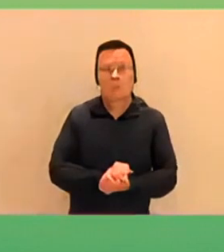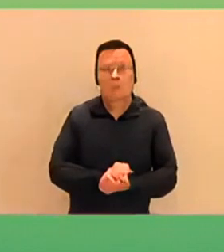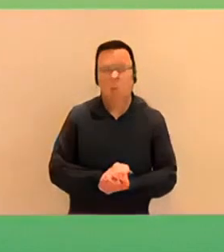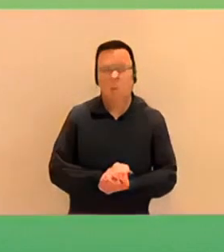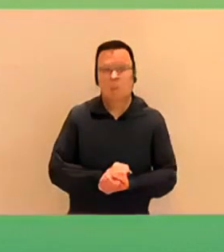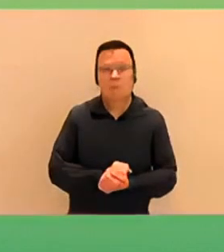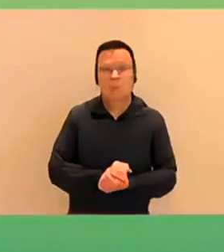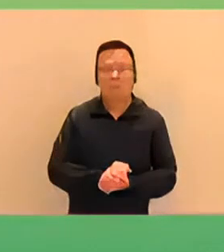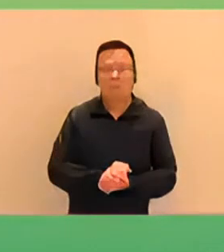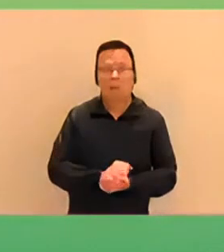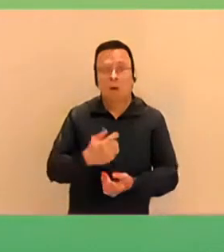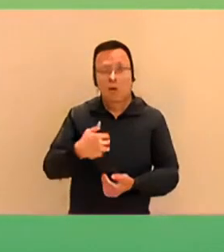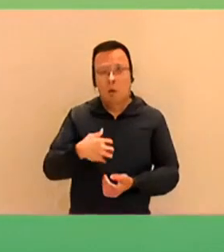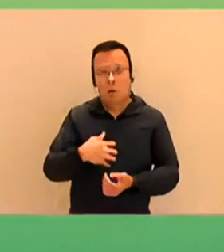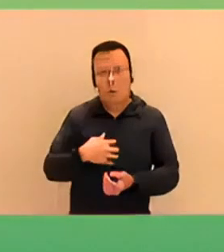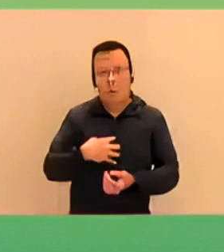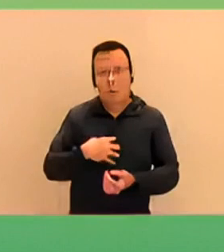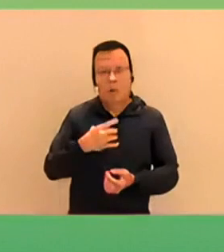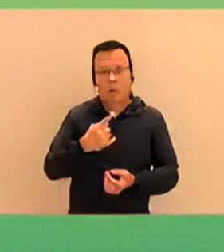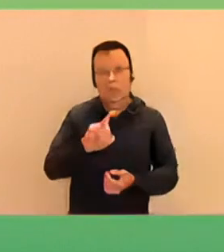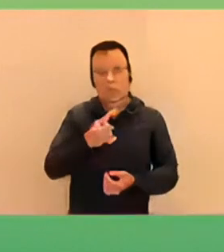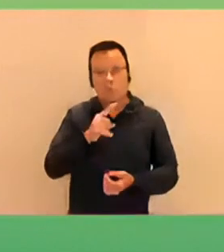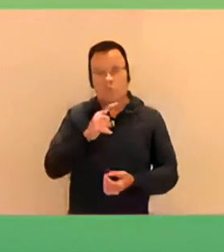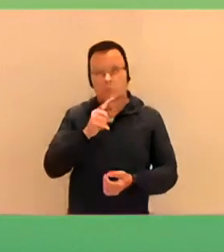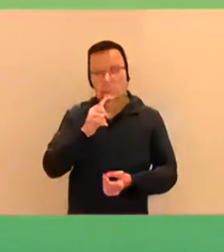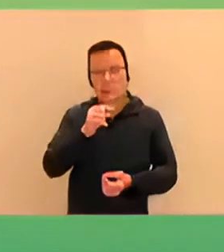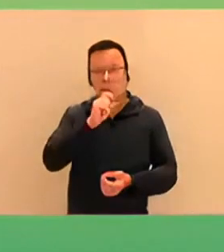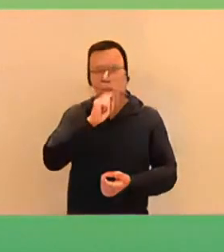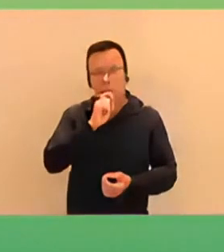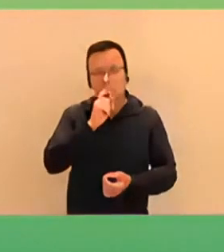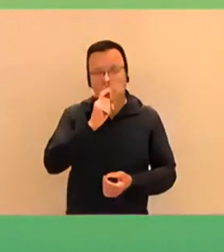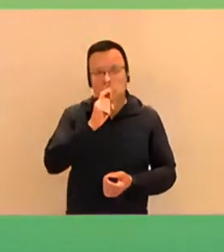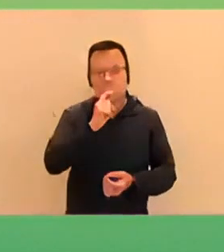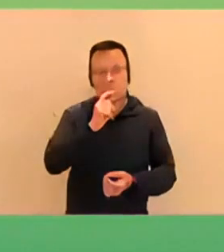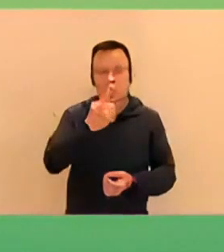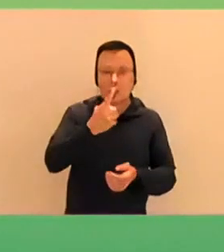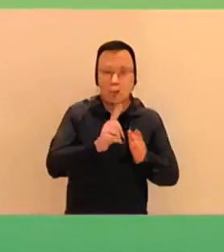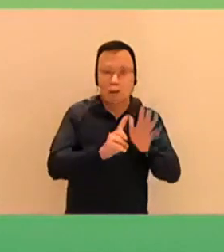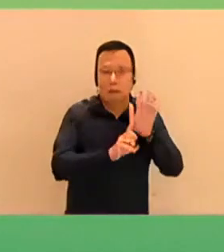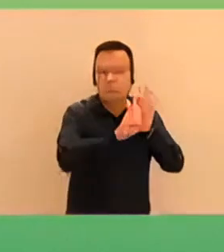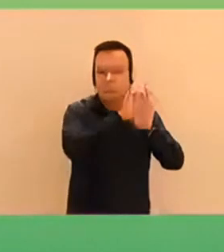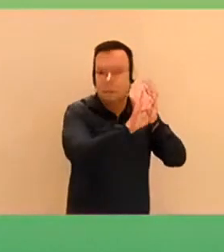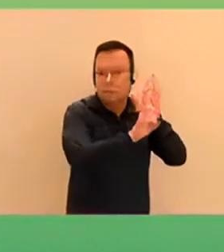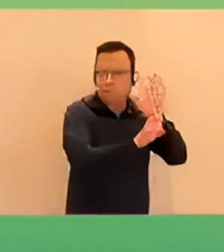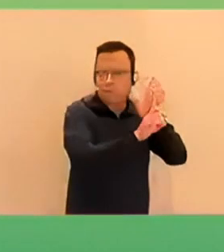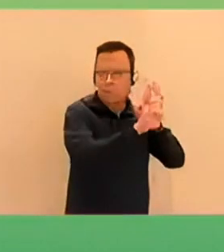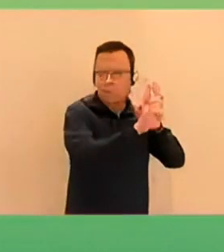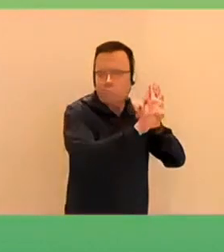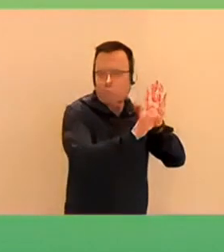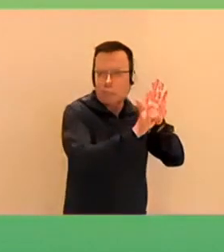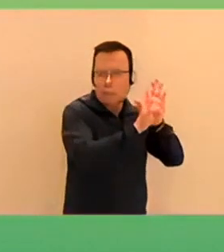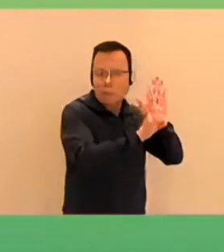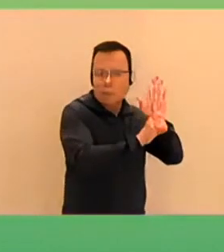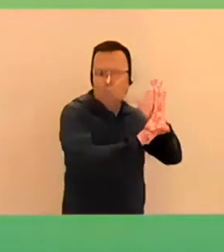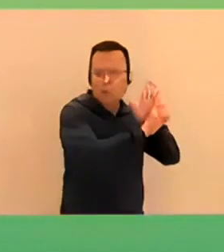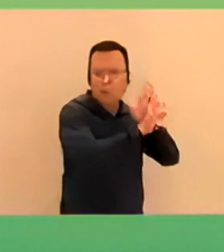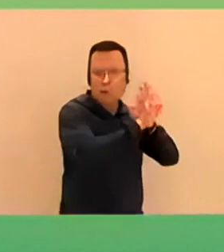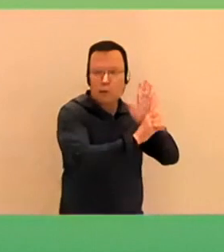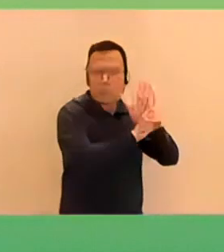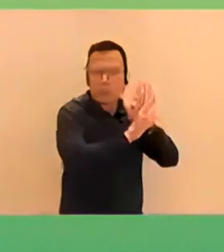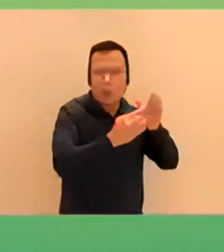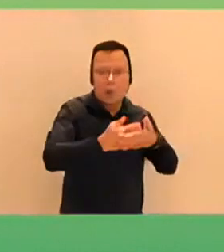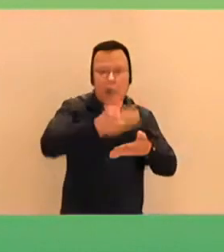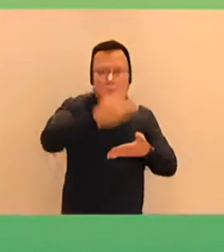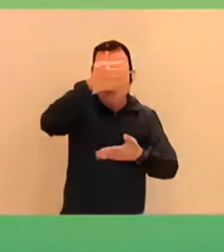measure data. For instance, we install meters in the United States, in the buildings in the United States, and transfer through internet without